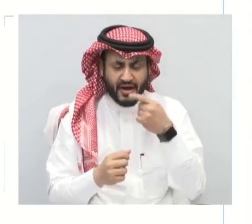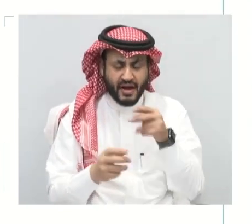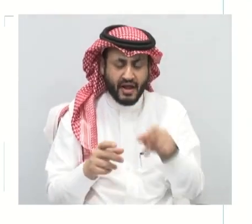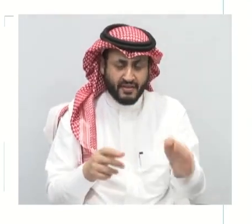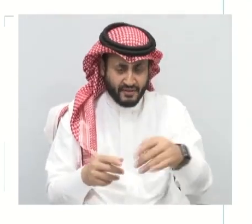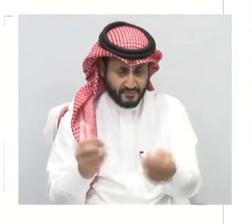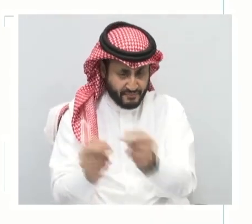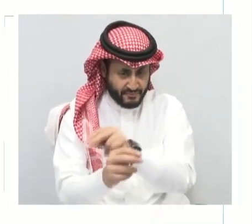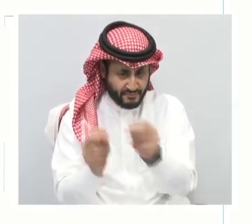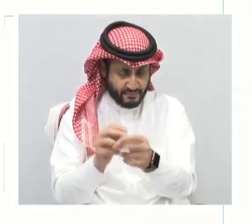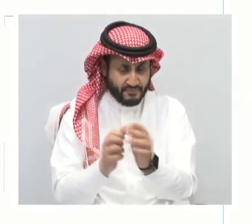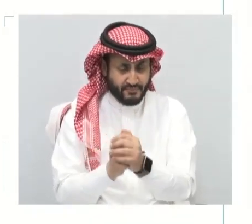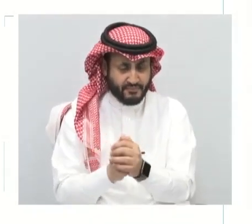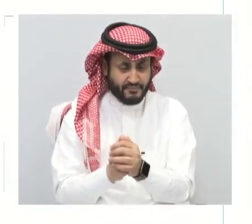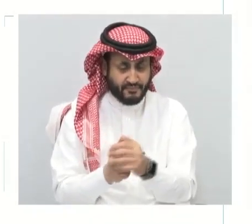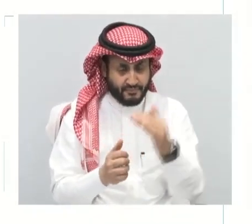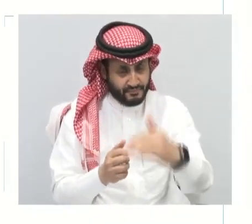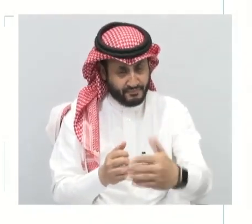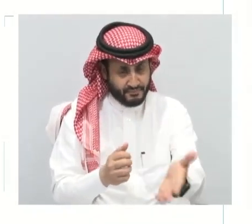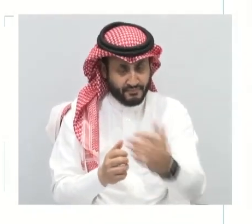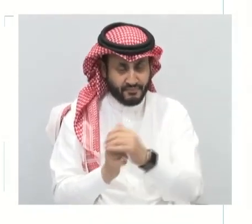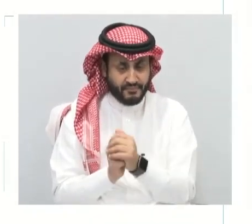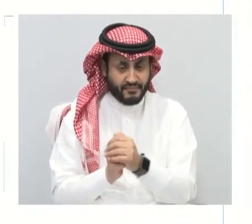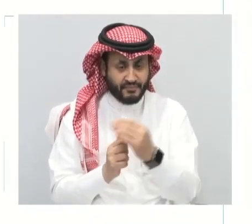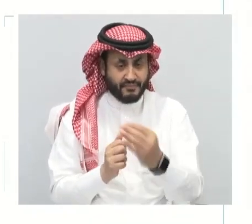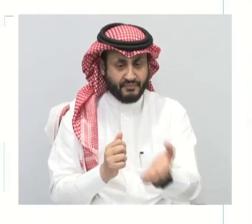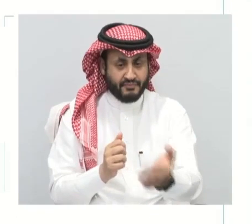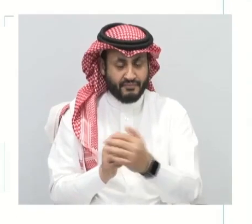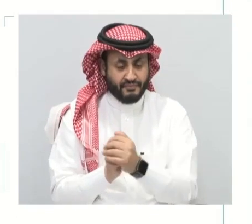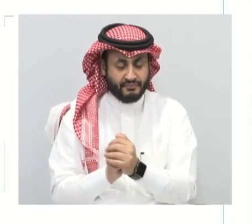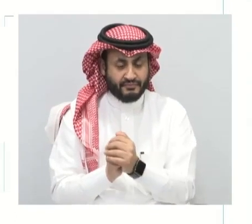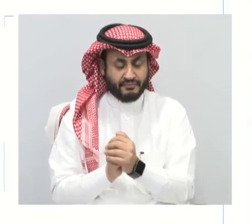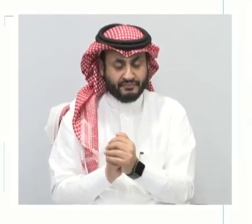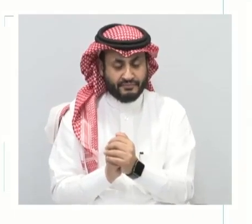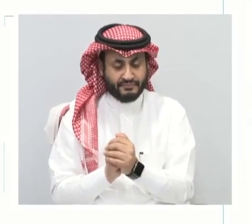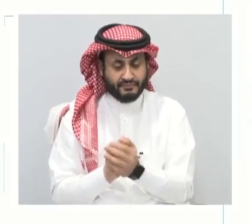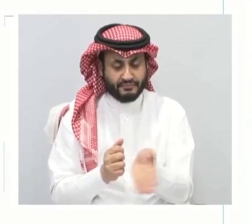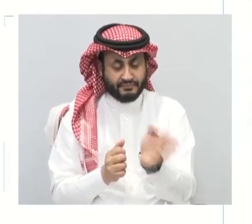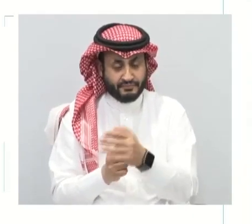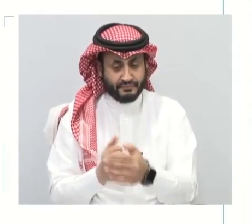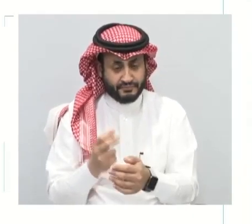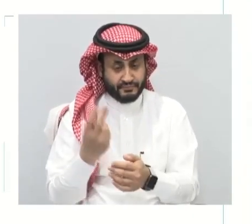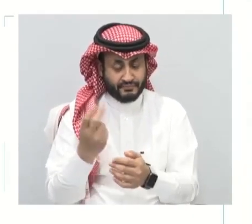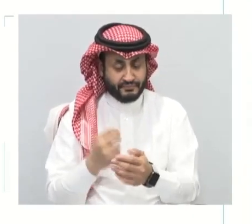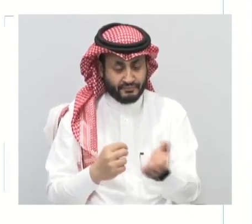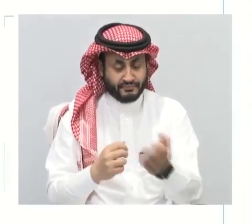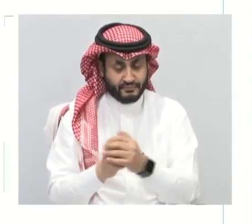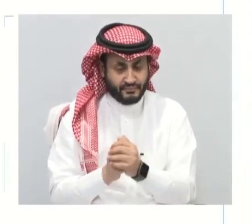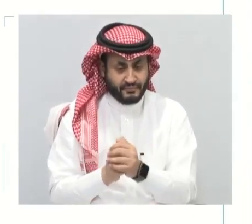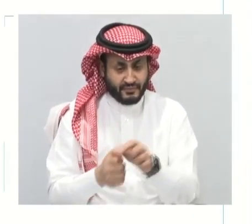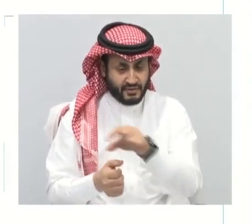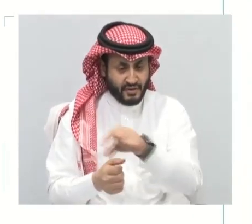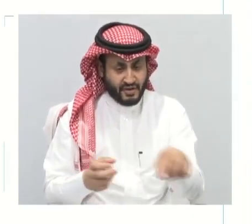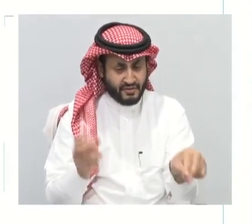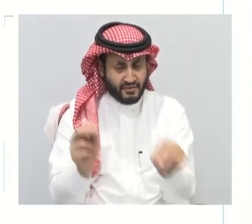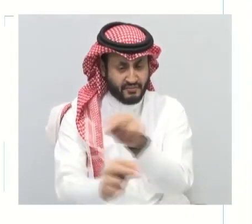asks to drive you. We can use it like this. Ask your brother to drive you to the mall. The next one, to stop, your